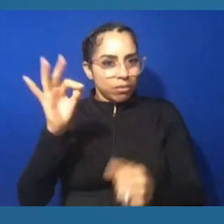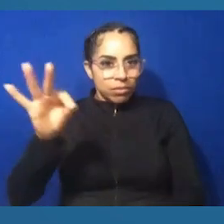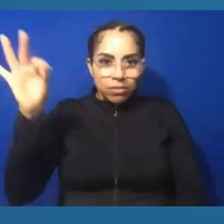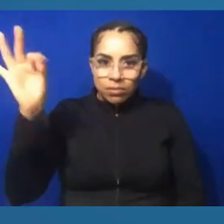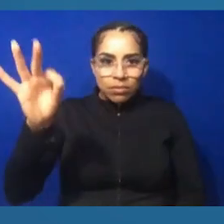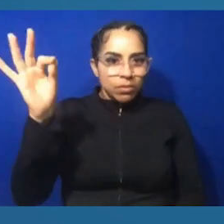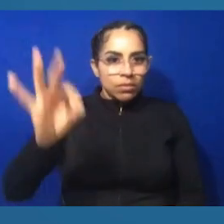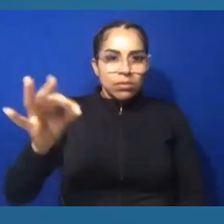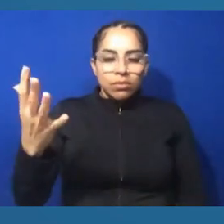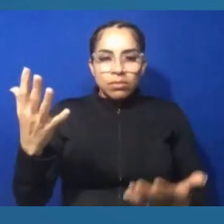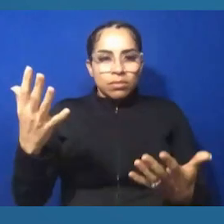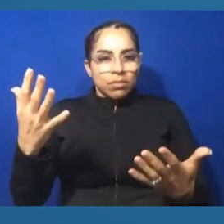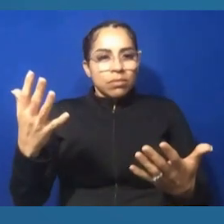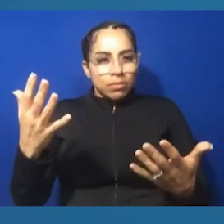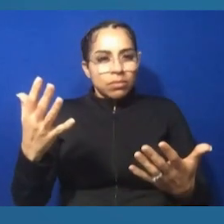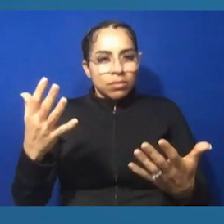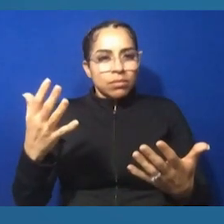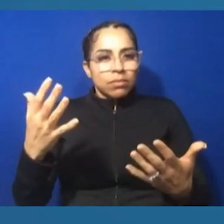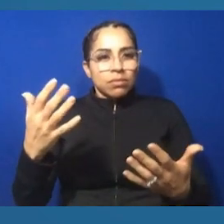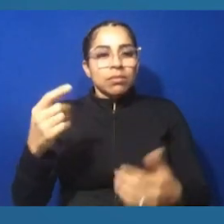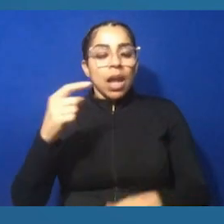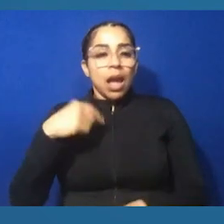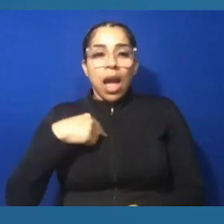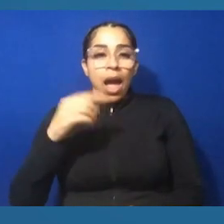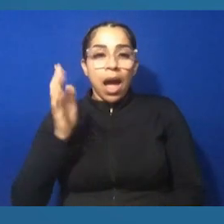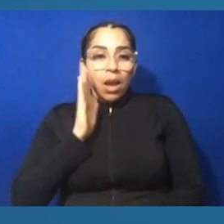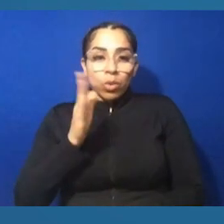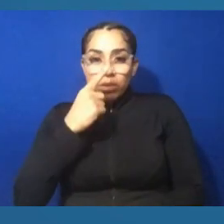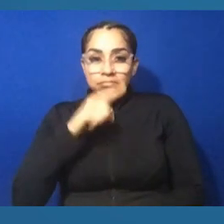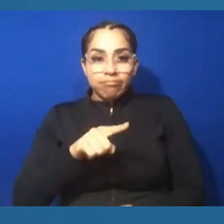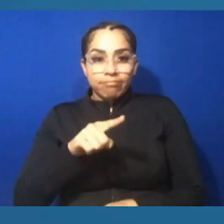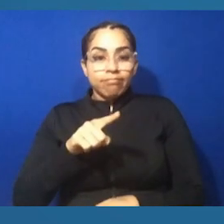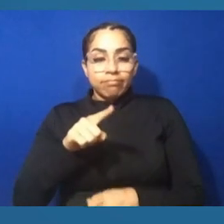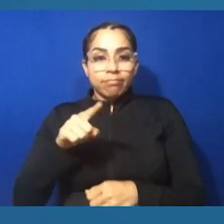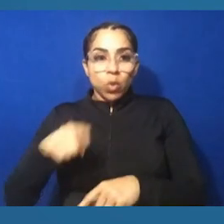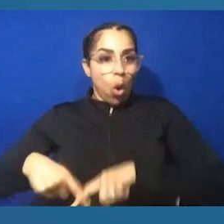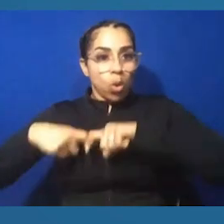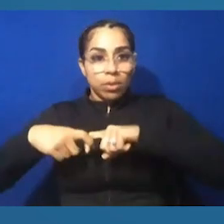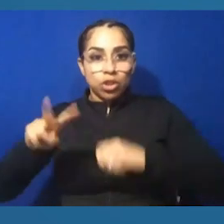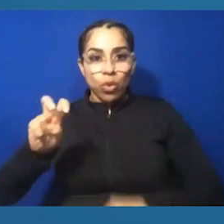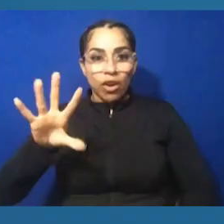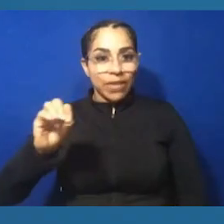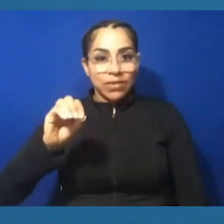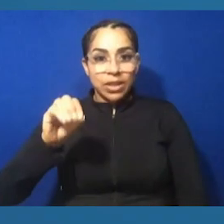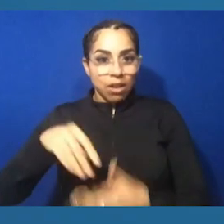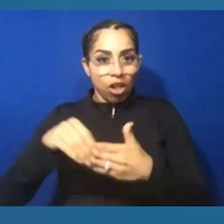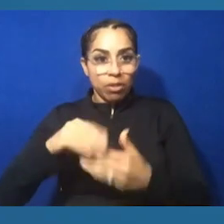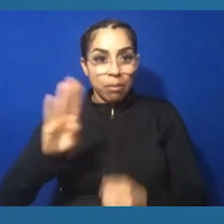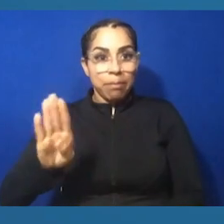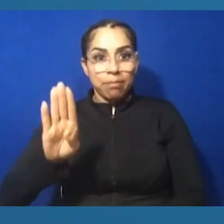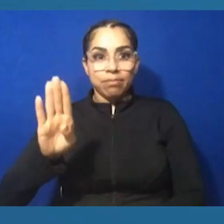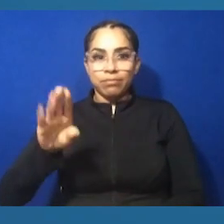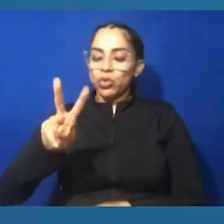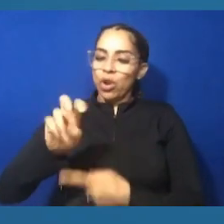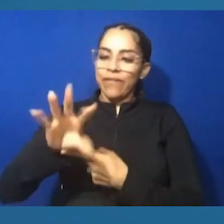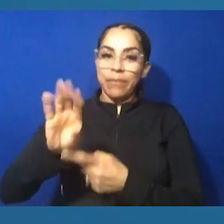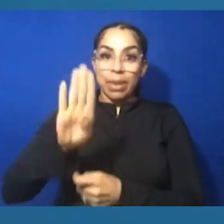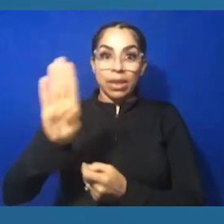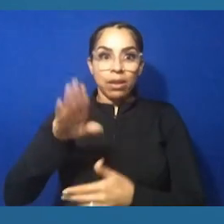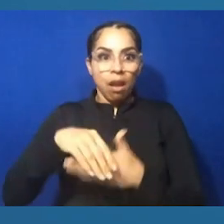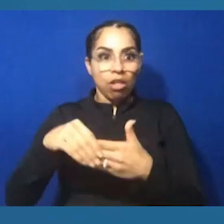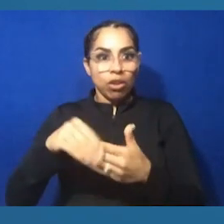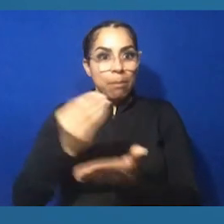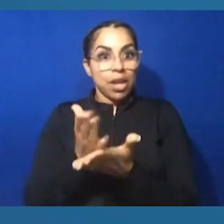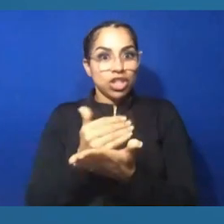a $250 billion budget on this issue. And here's why. Behind all the legal jargon